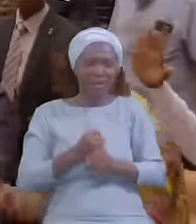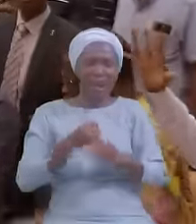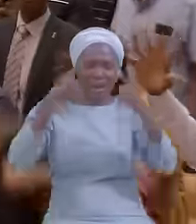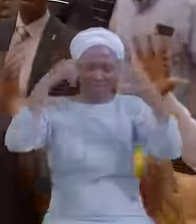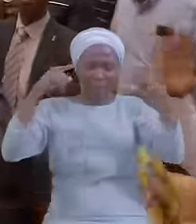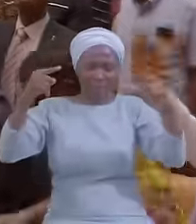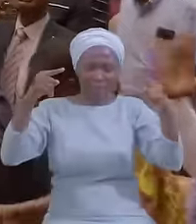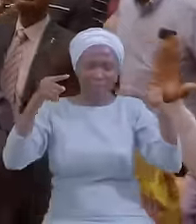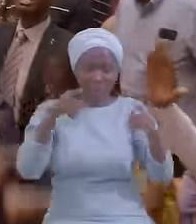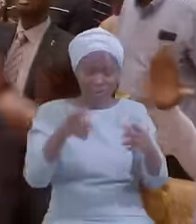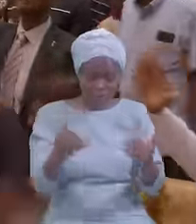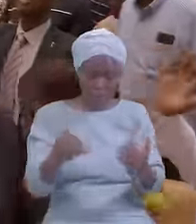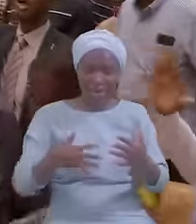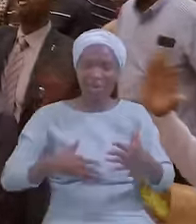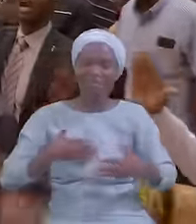for joy,